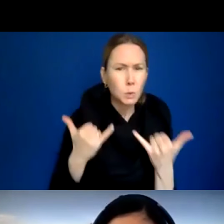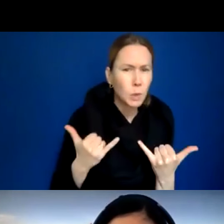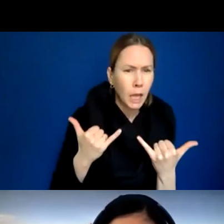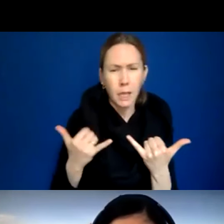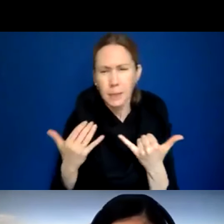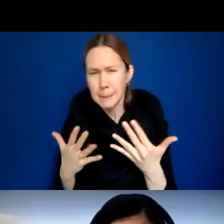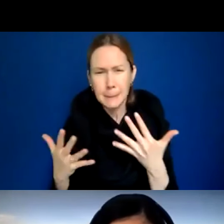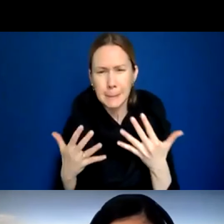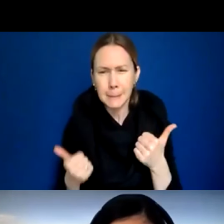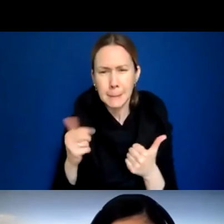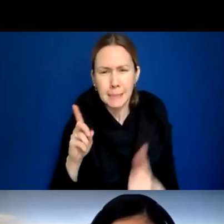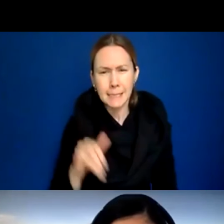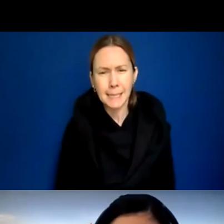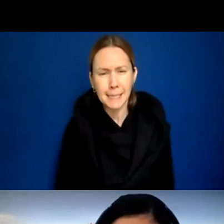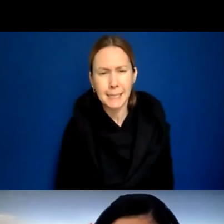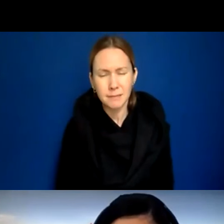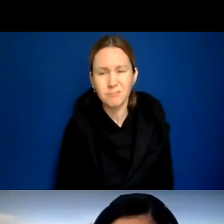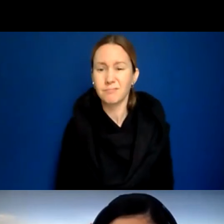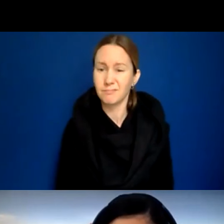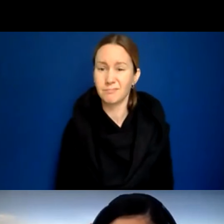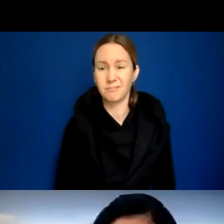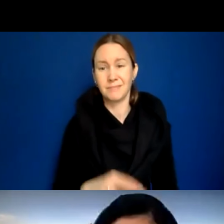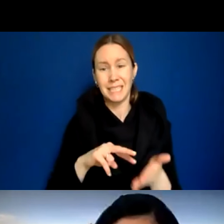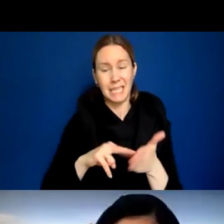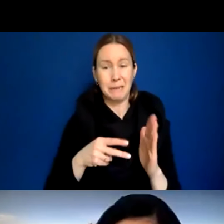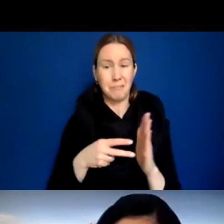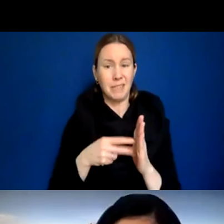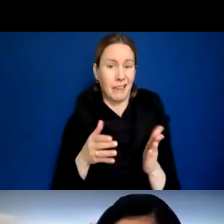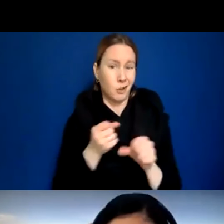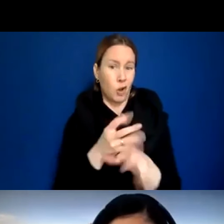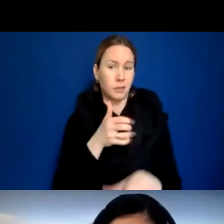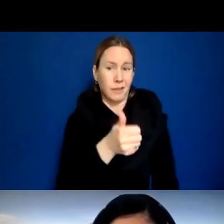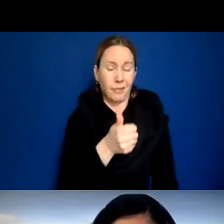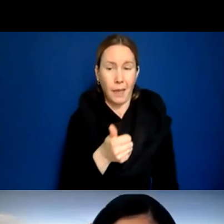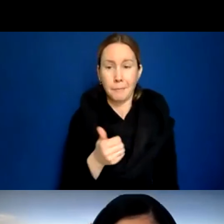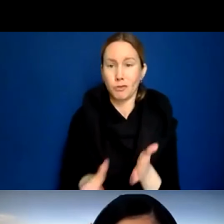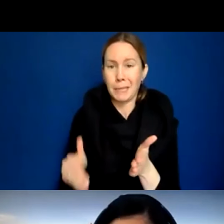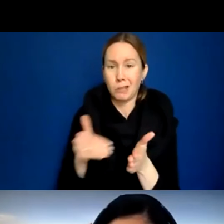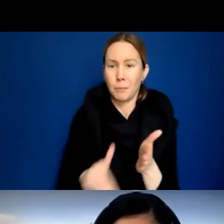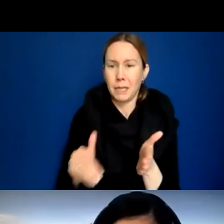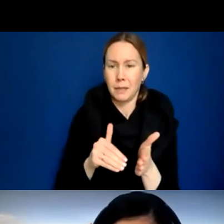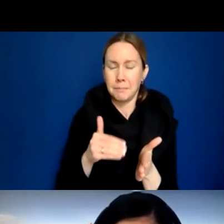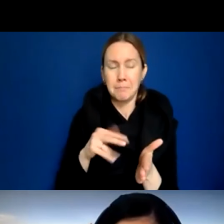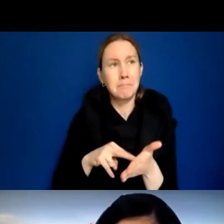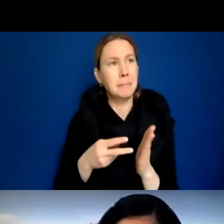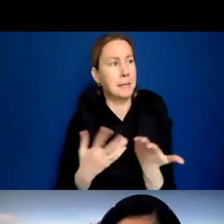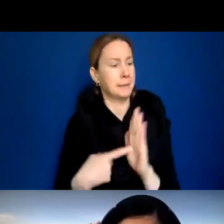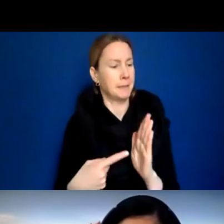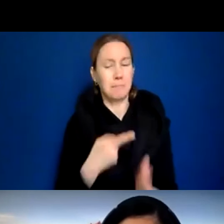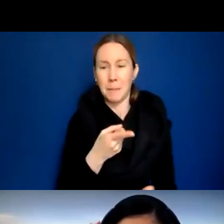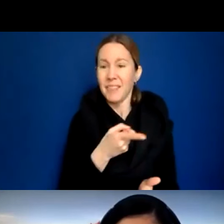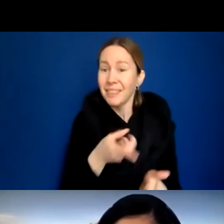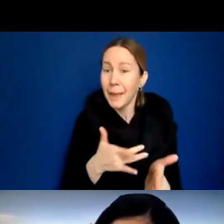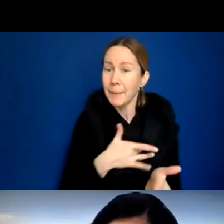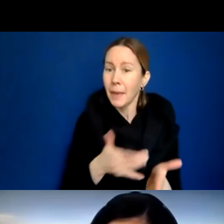And that can also cause some repetitiveness. Like maybe they're asking many times, oh, when is the appointment? Or